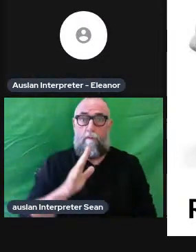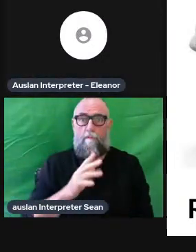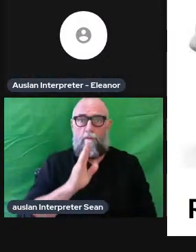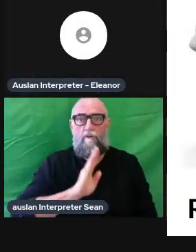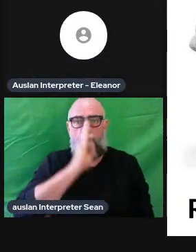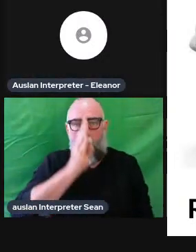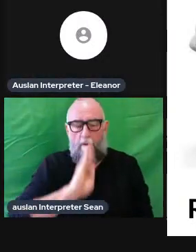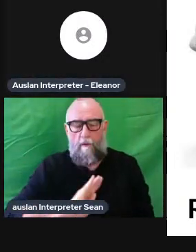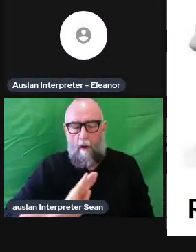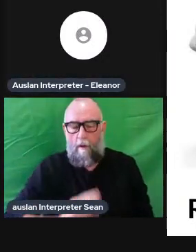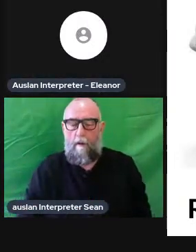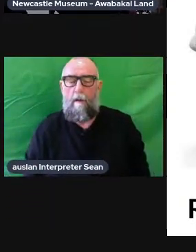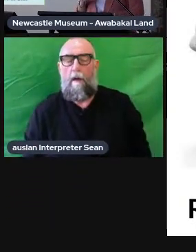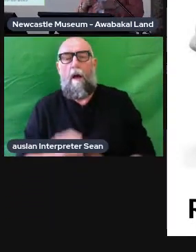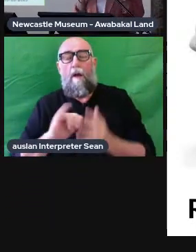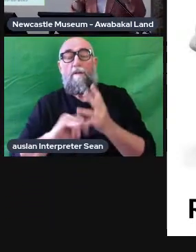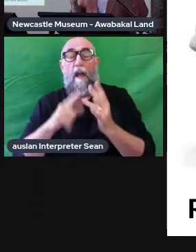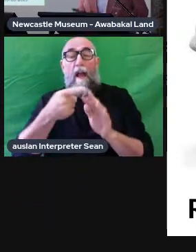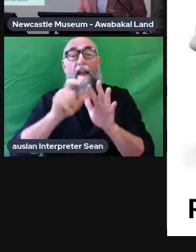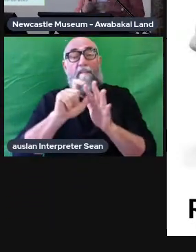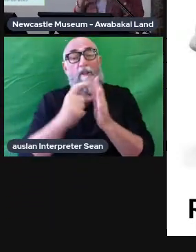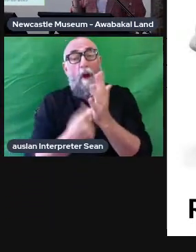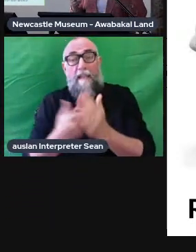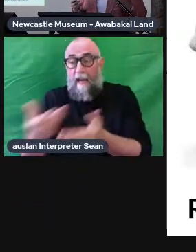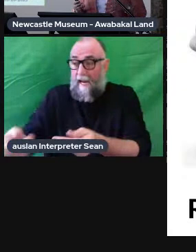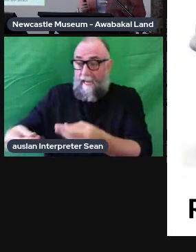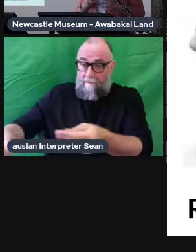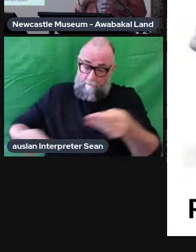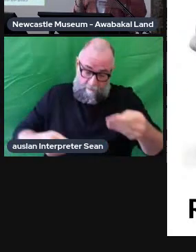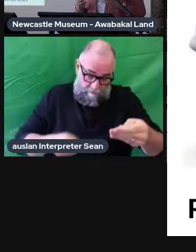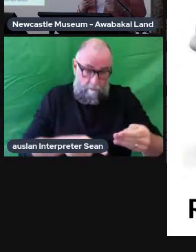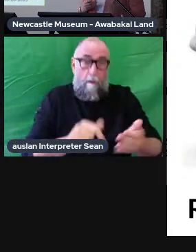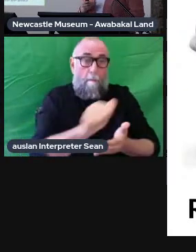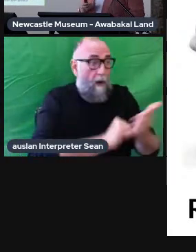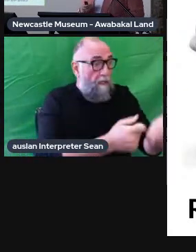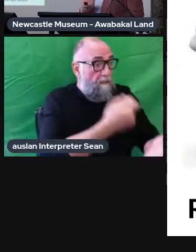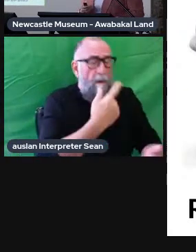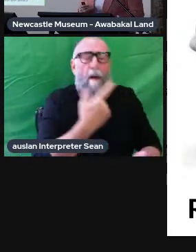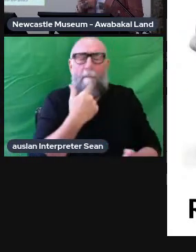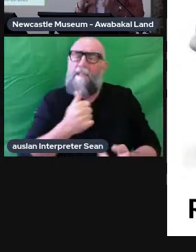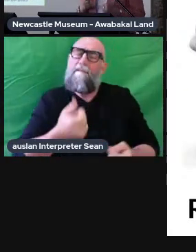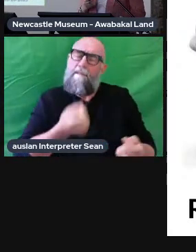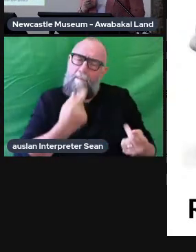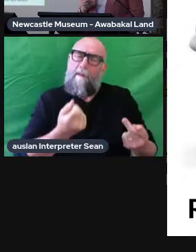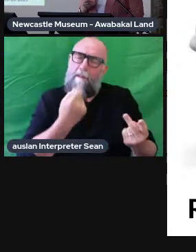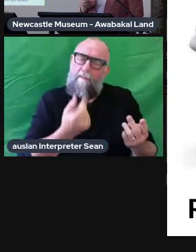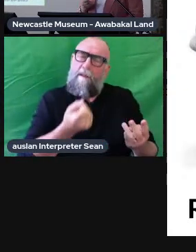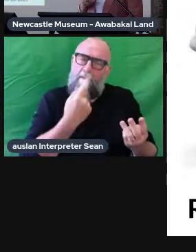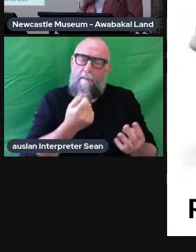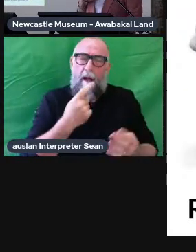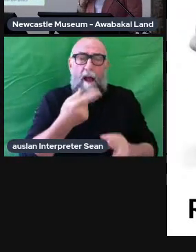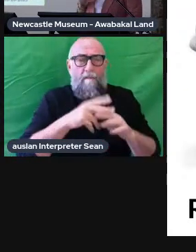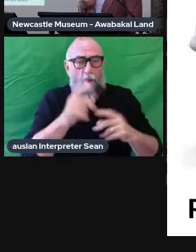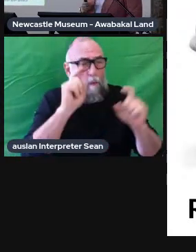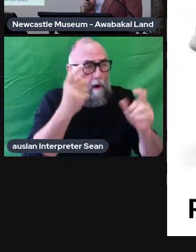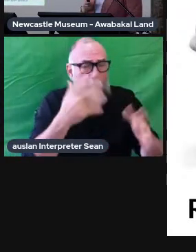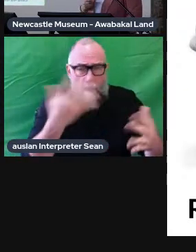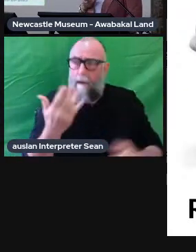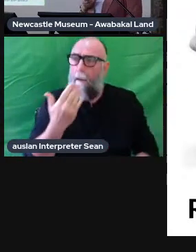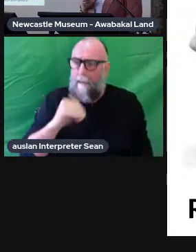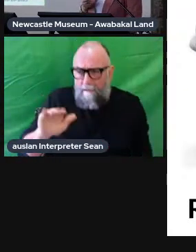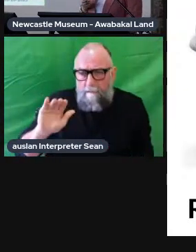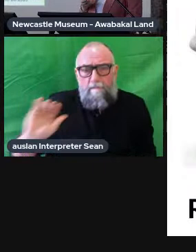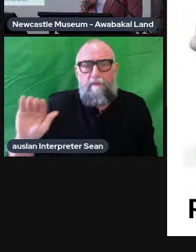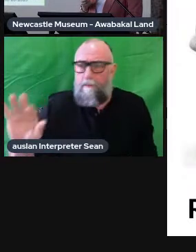prescribed something, please take it. And if you have any questions or concerns or challenges around using medicines, please reach out to us. We're here to